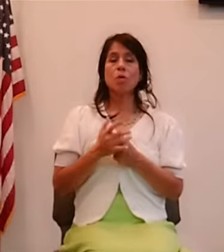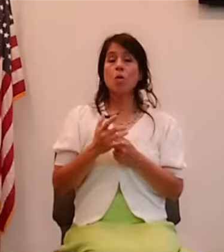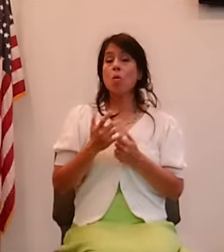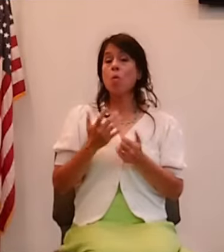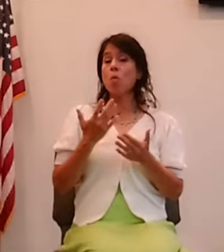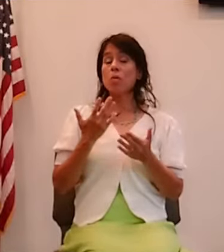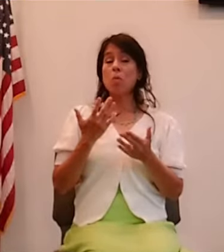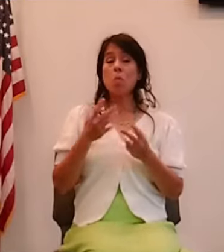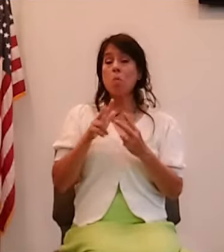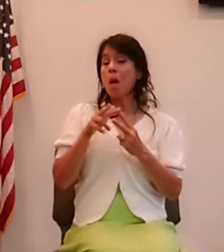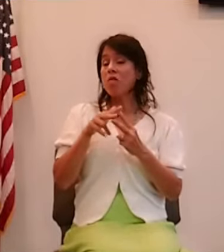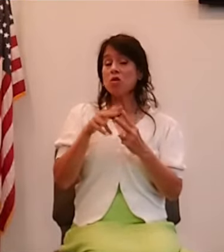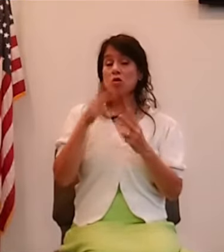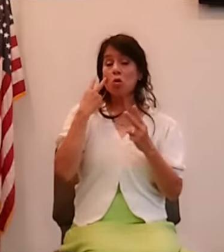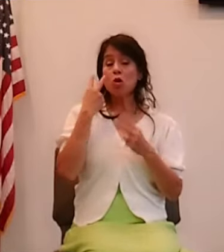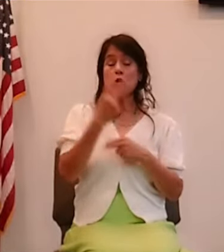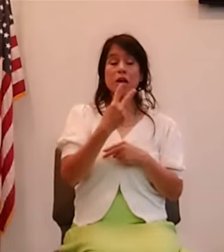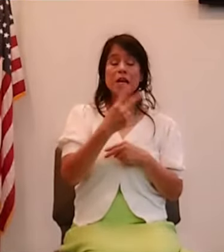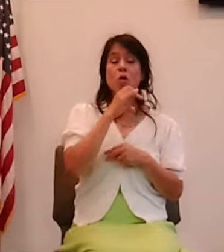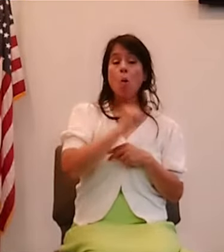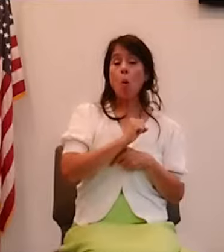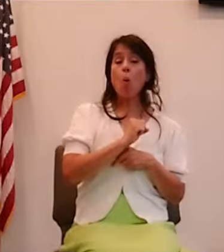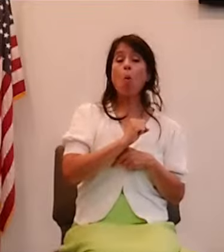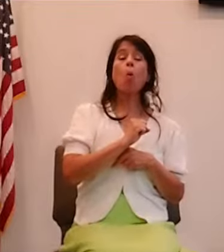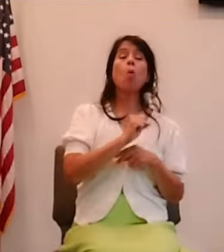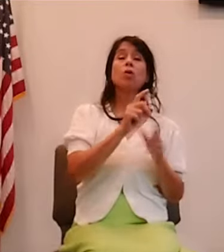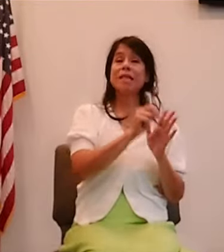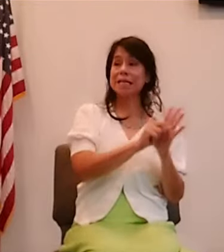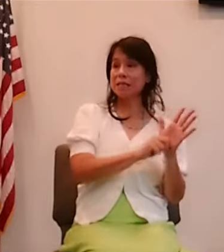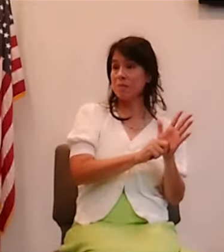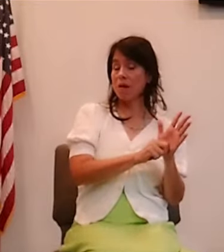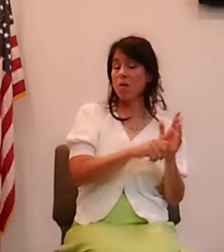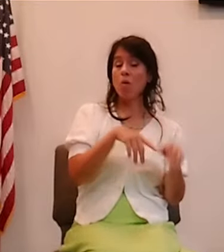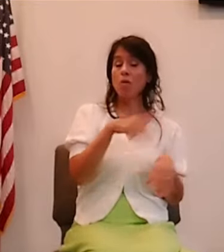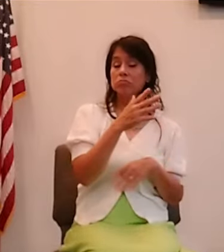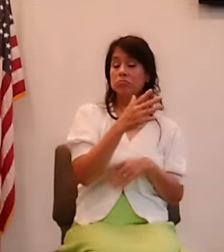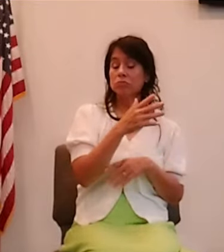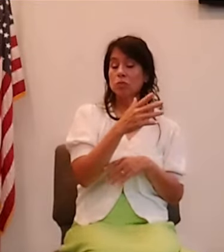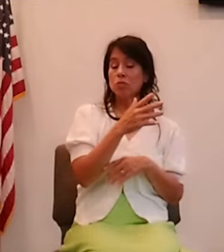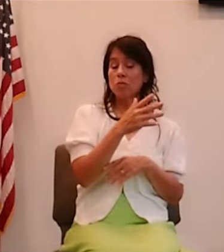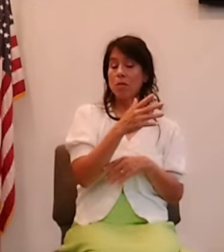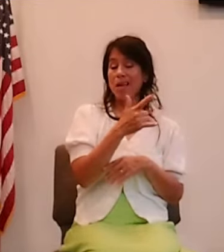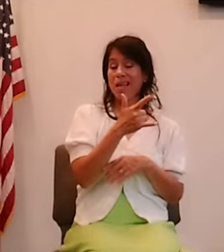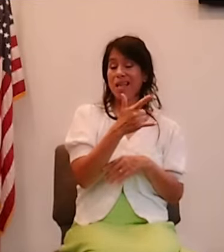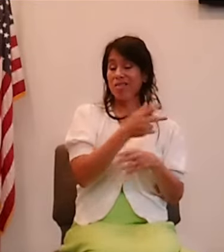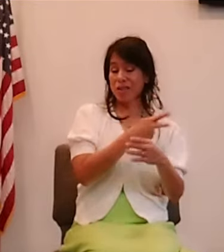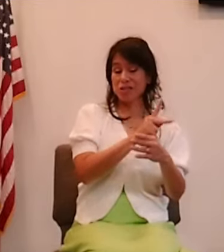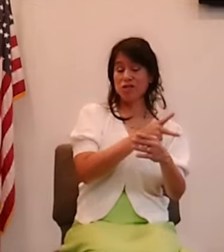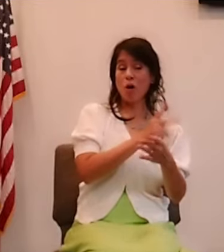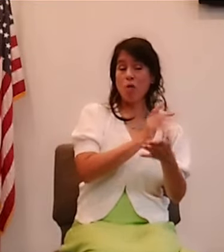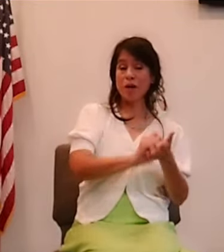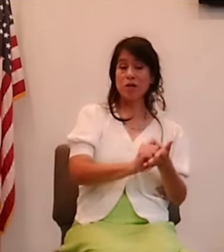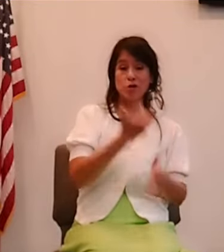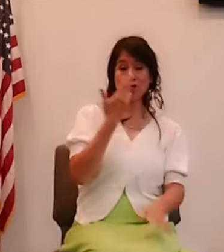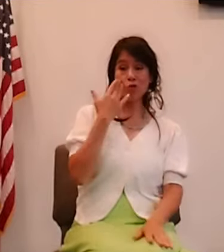Old Testament, and it's the psalmist, he's saying, you know, those people who ride the high